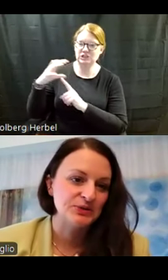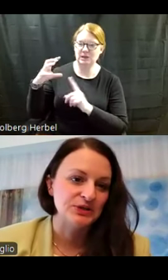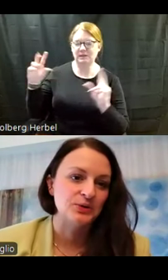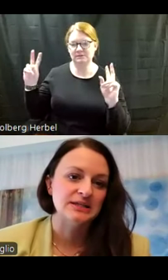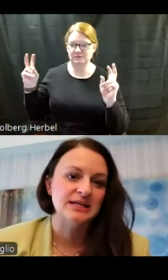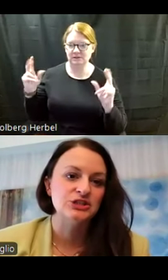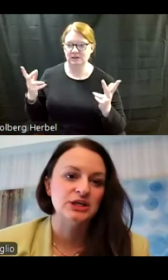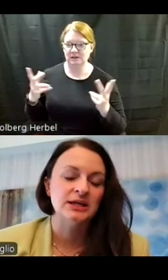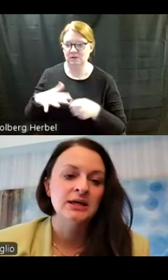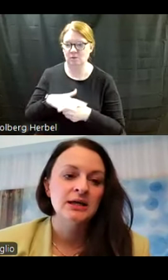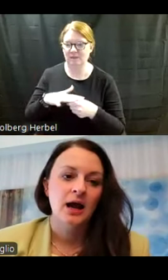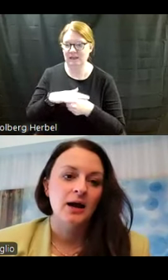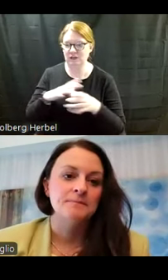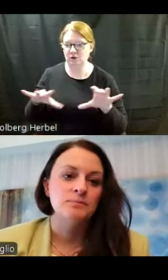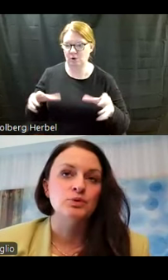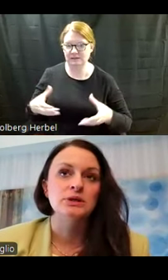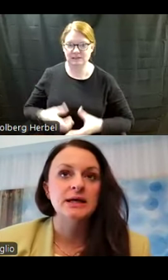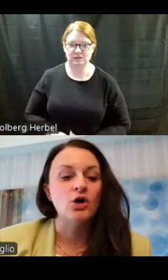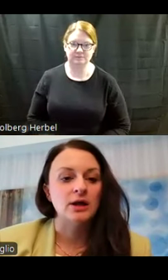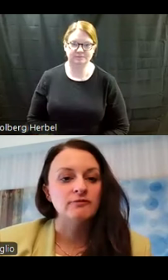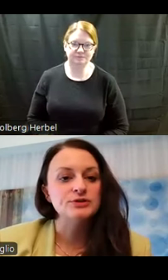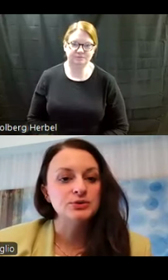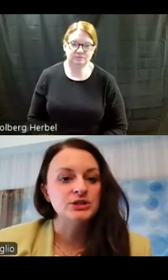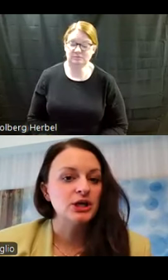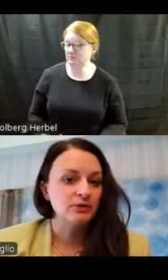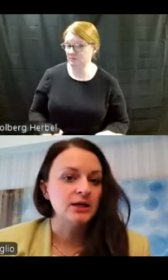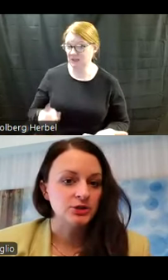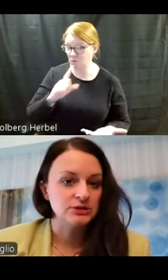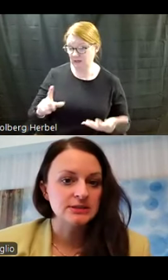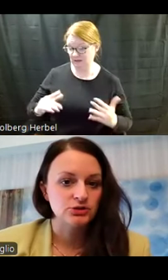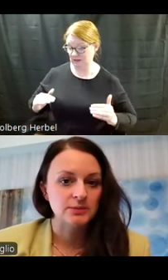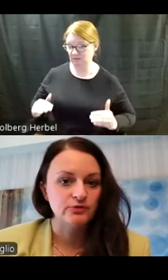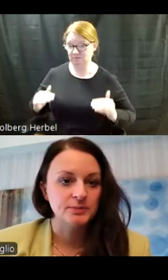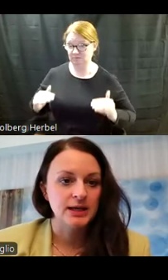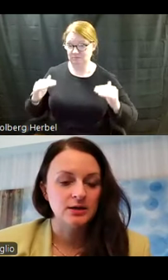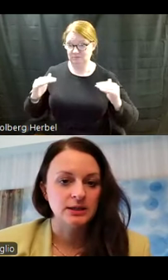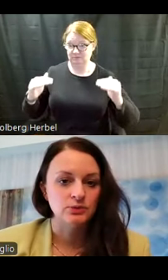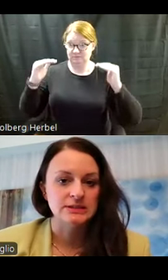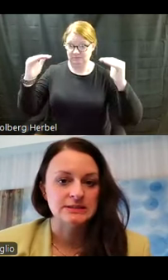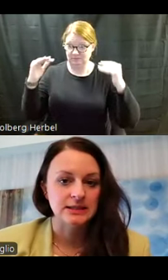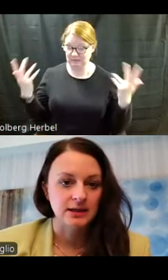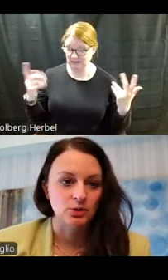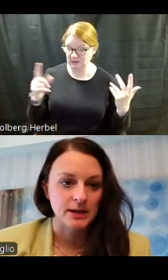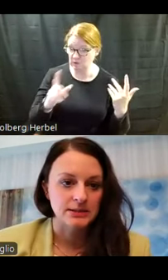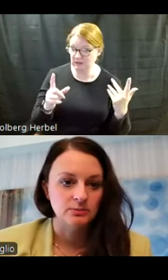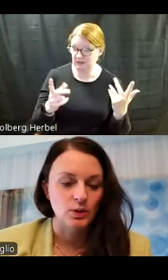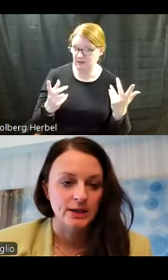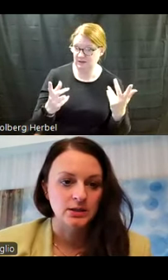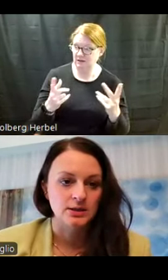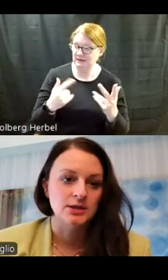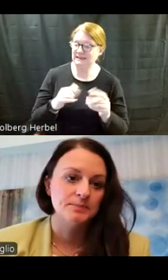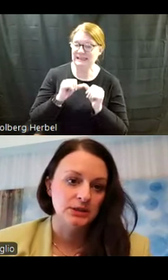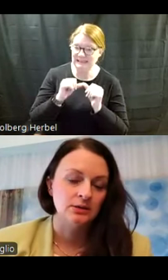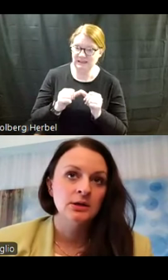Champions within your organization, really at all levels, who can generate interest in trauma-informed care and really sustain that momentum